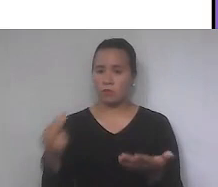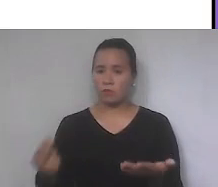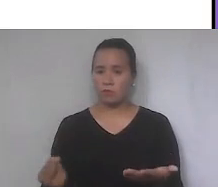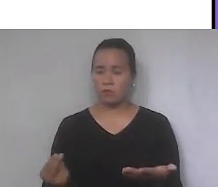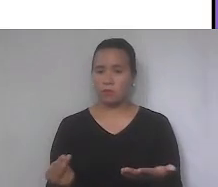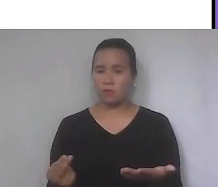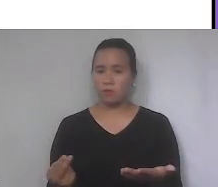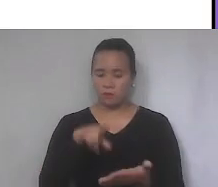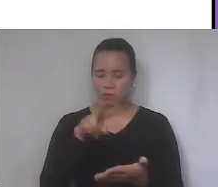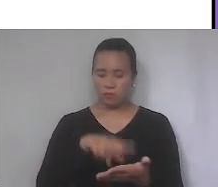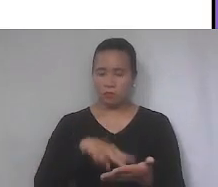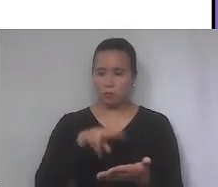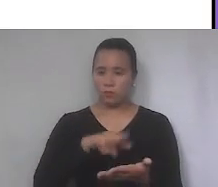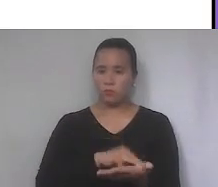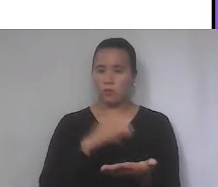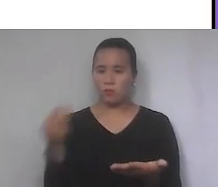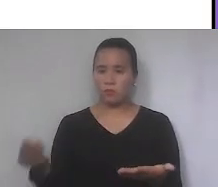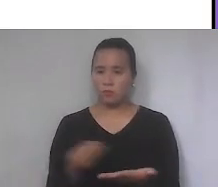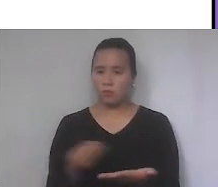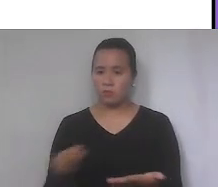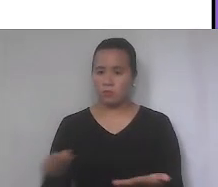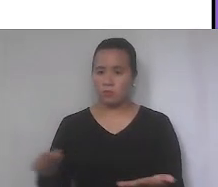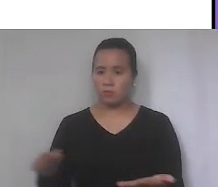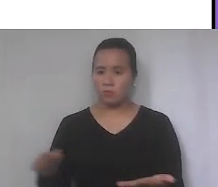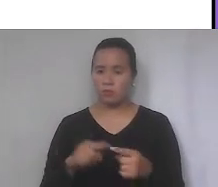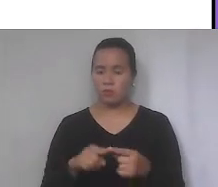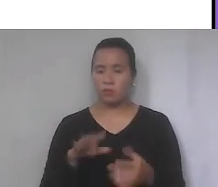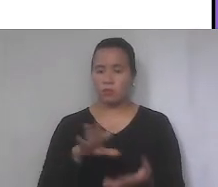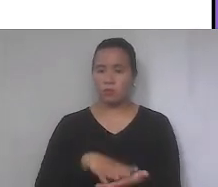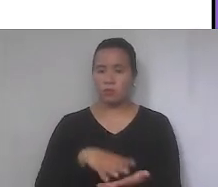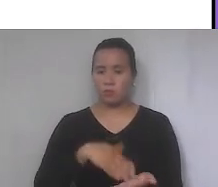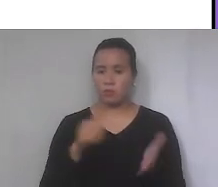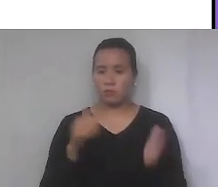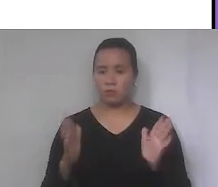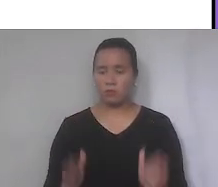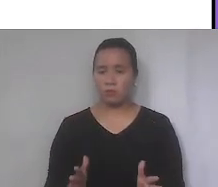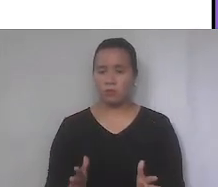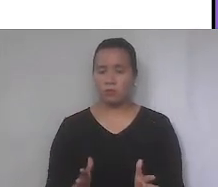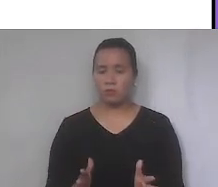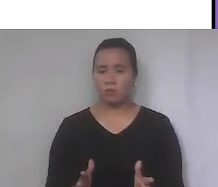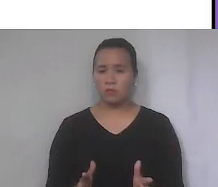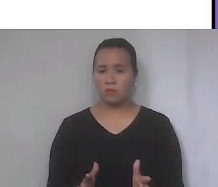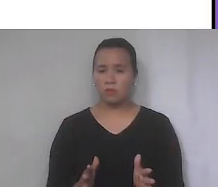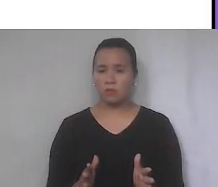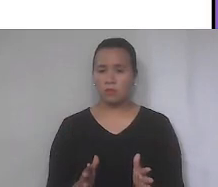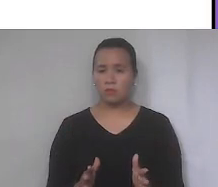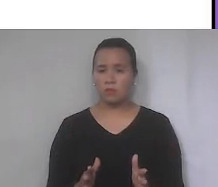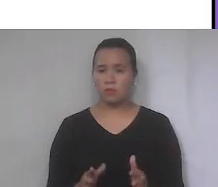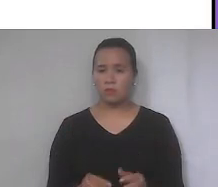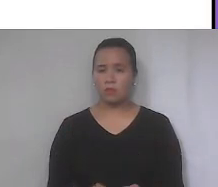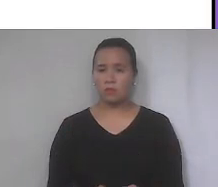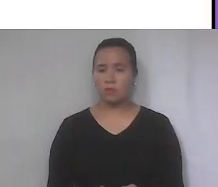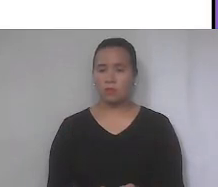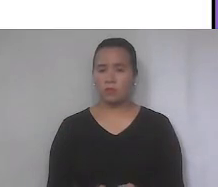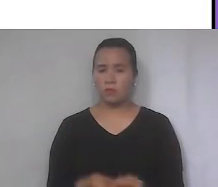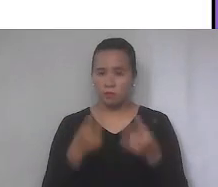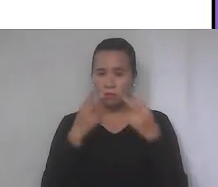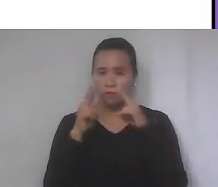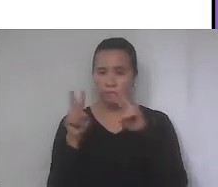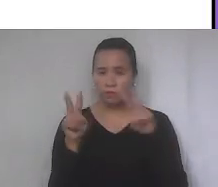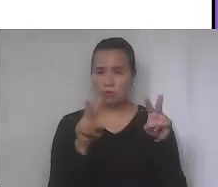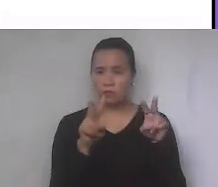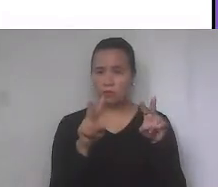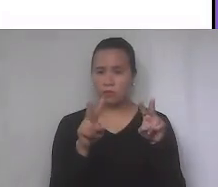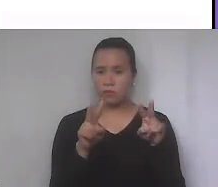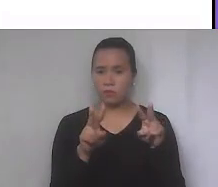in OneNote. If we are providing our lessons and reading materials to our students, we can also use the power of